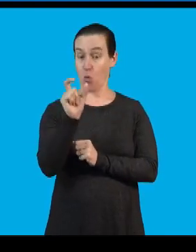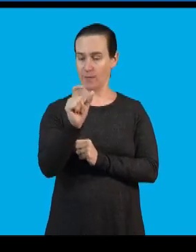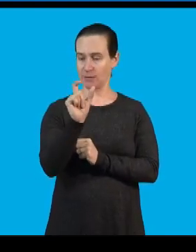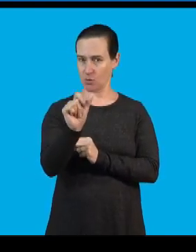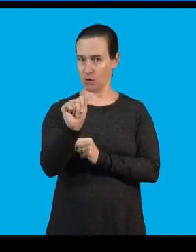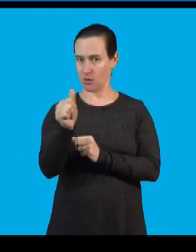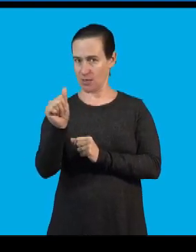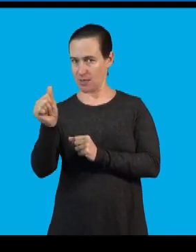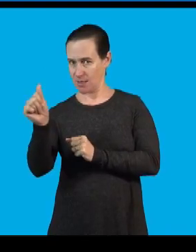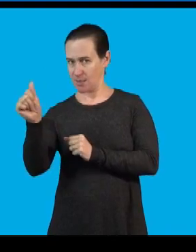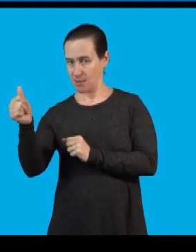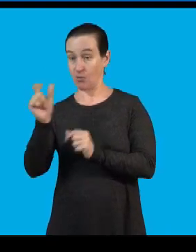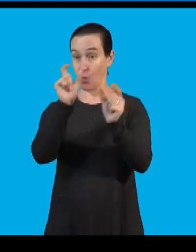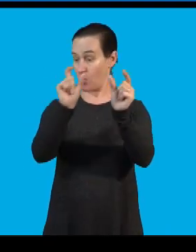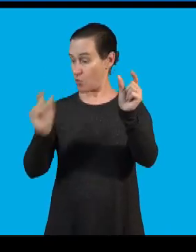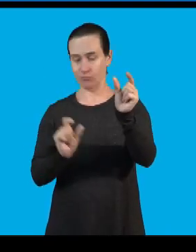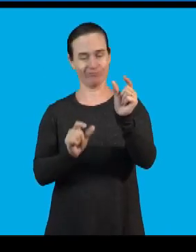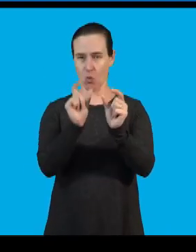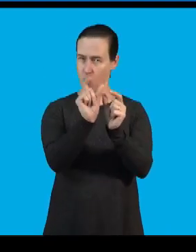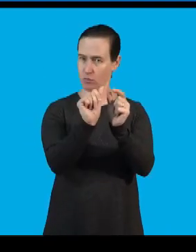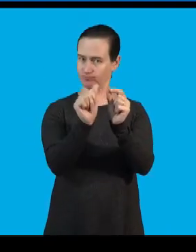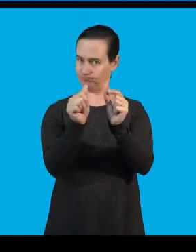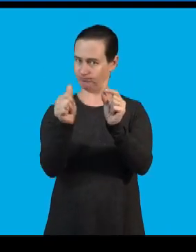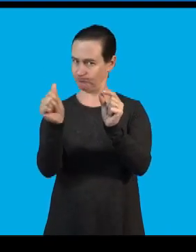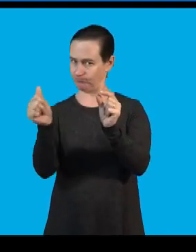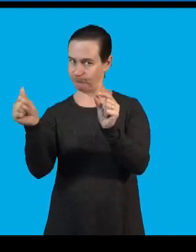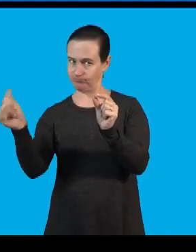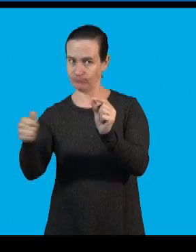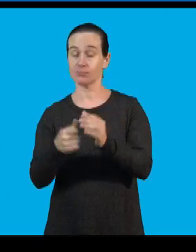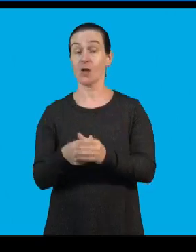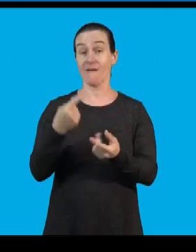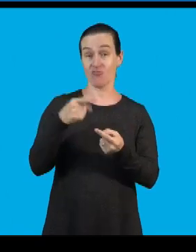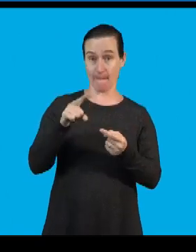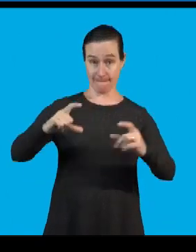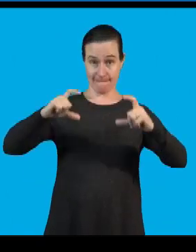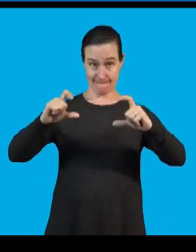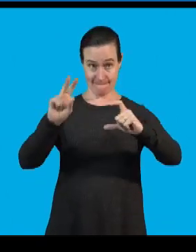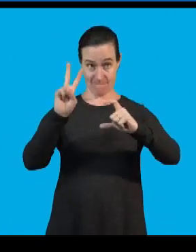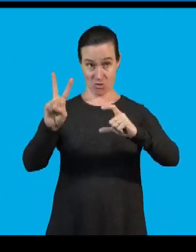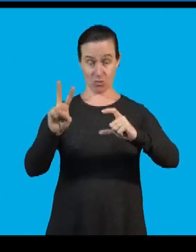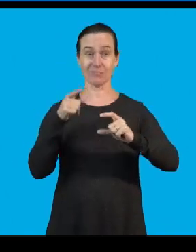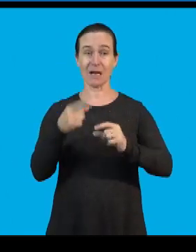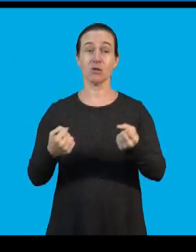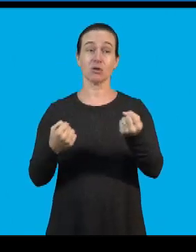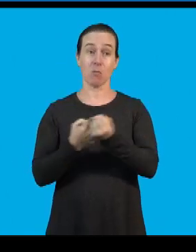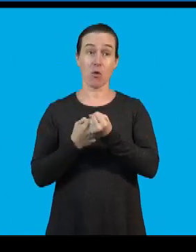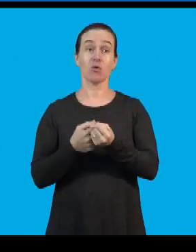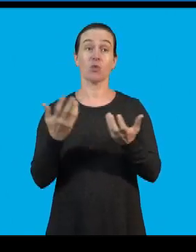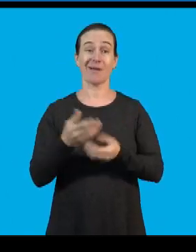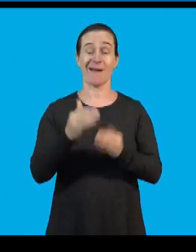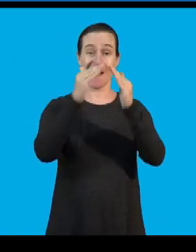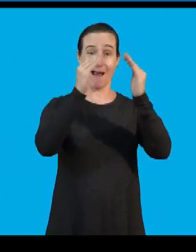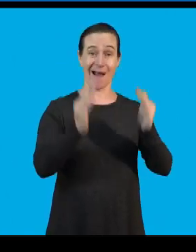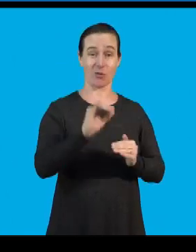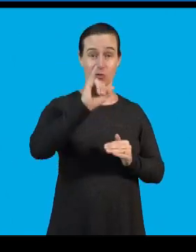5 consecutive words, which means it's going to follow after each other, from the text that support the idea that the children of House